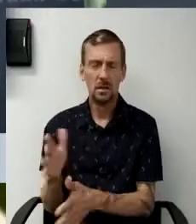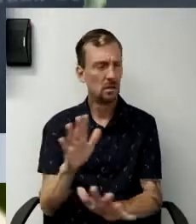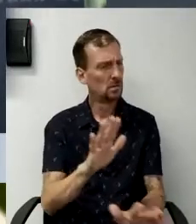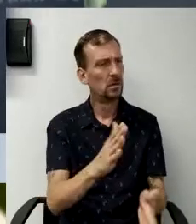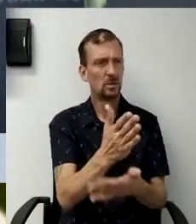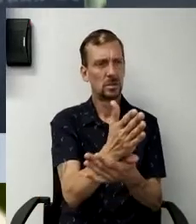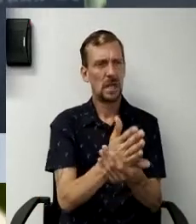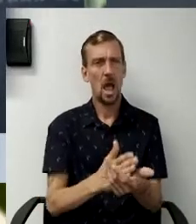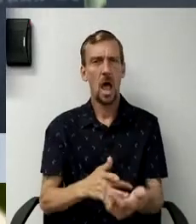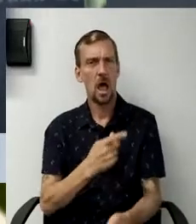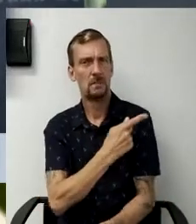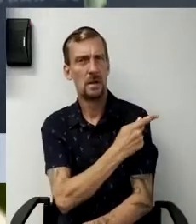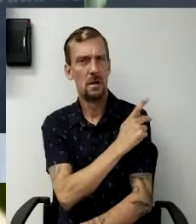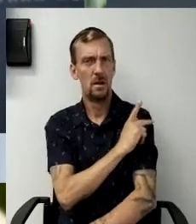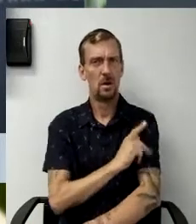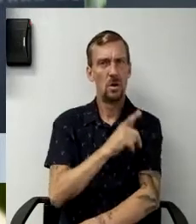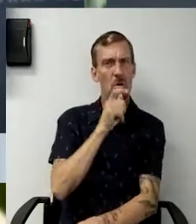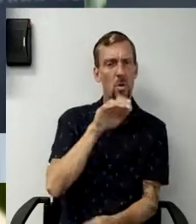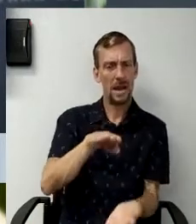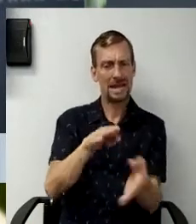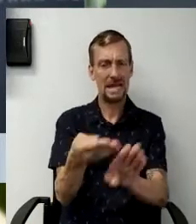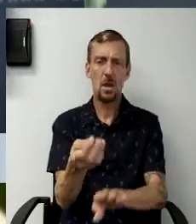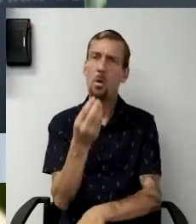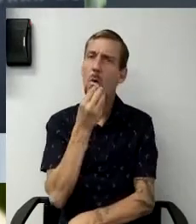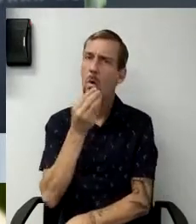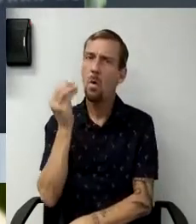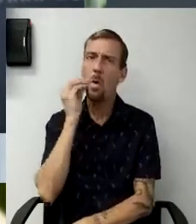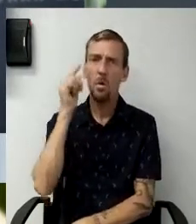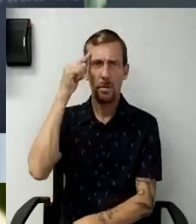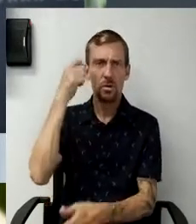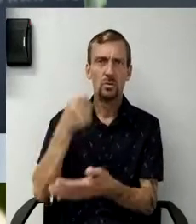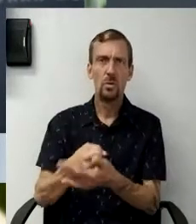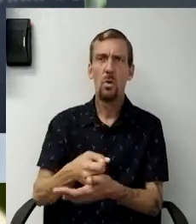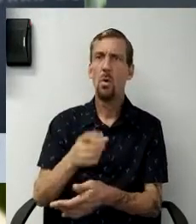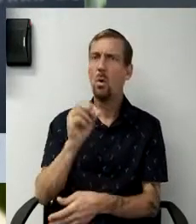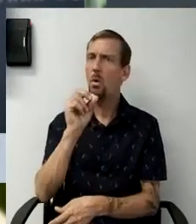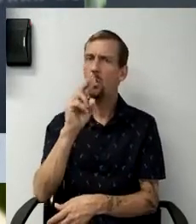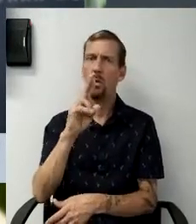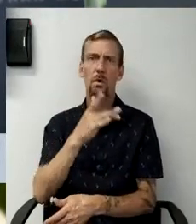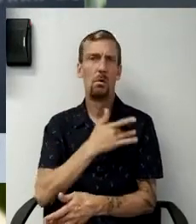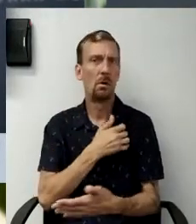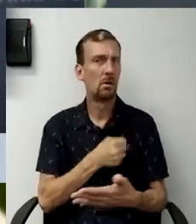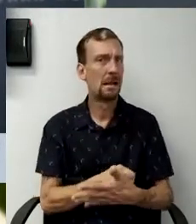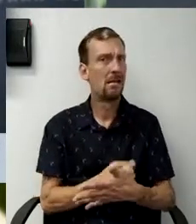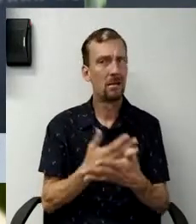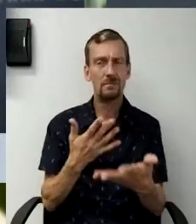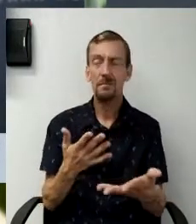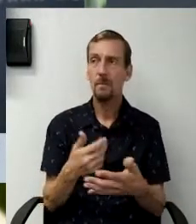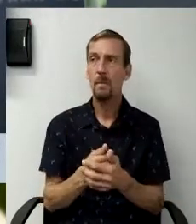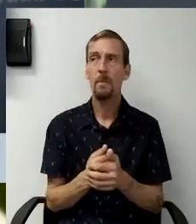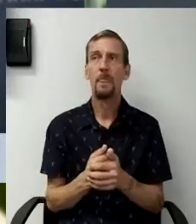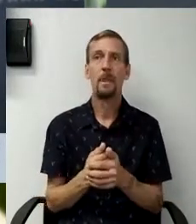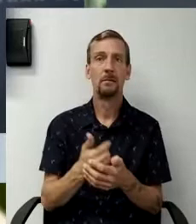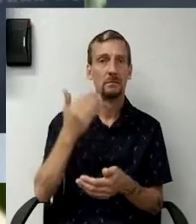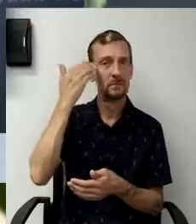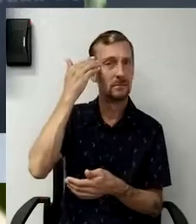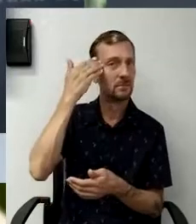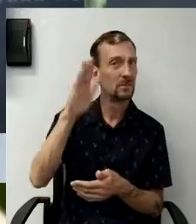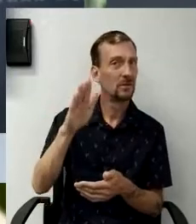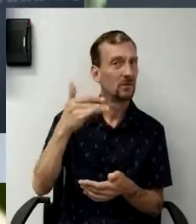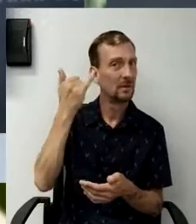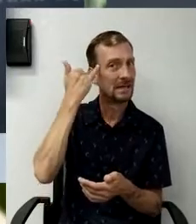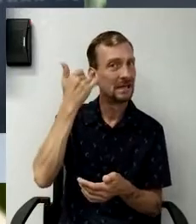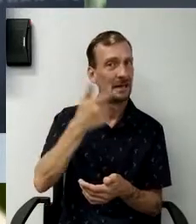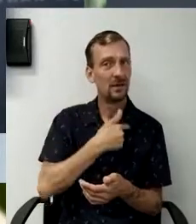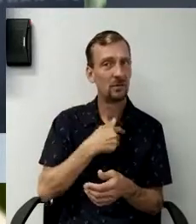Patients that died at home of a stroke or died at home of a heart attack, I don't think we